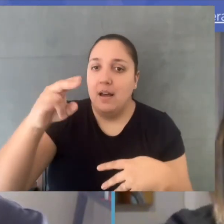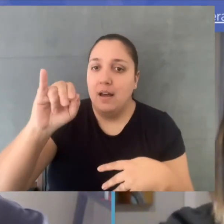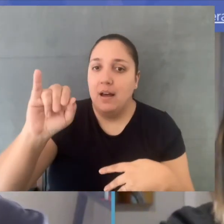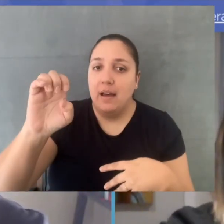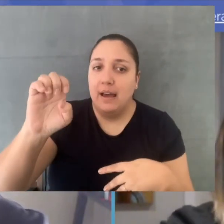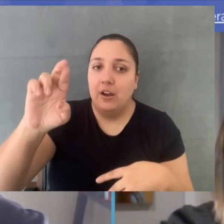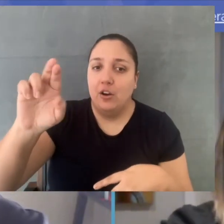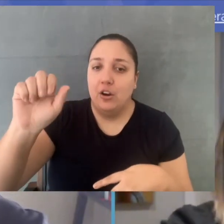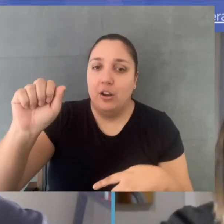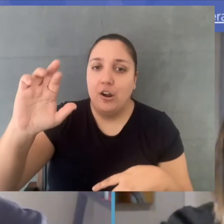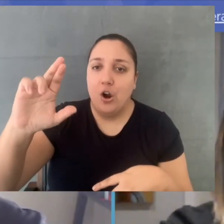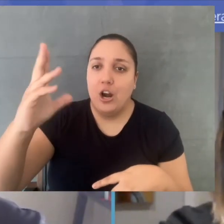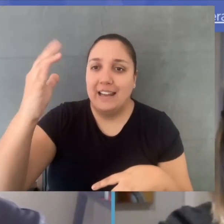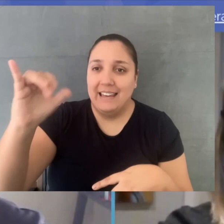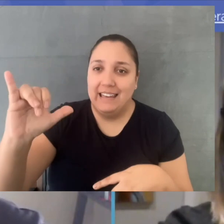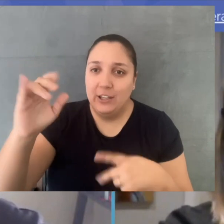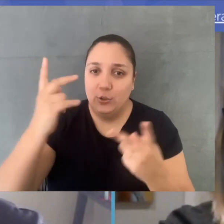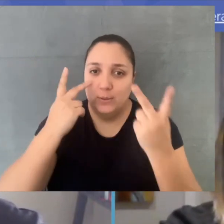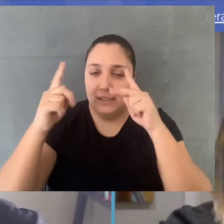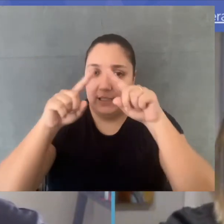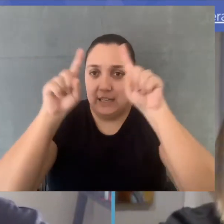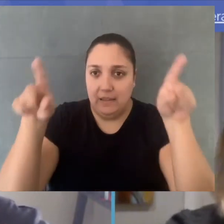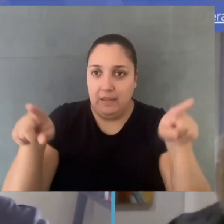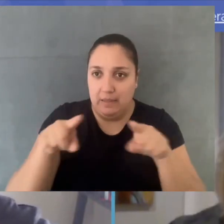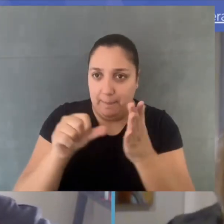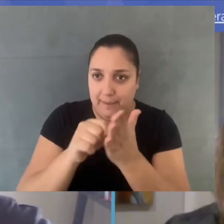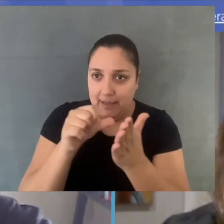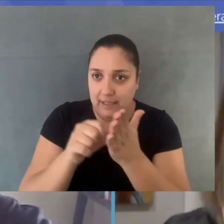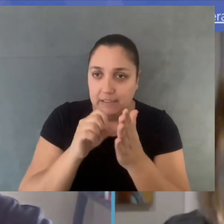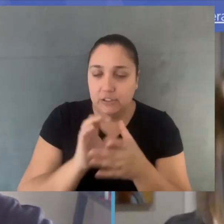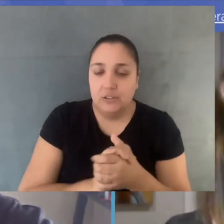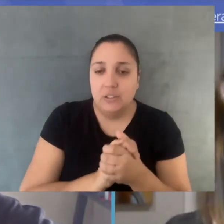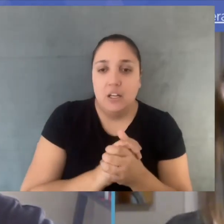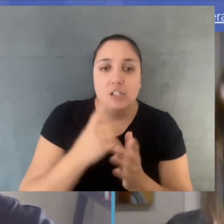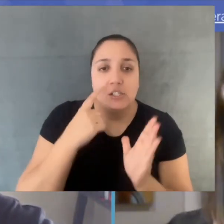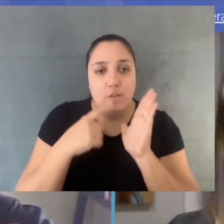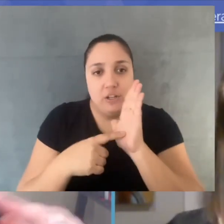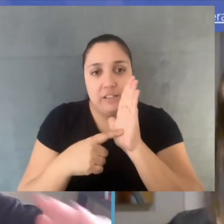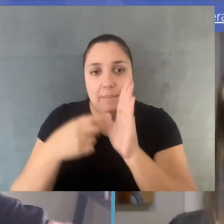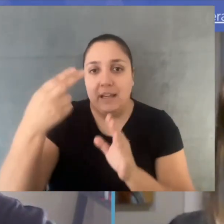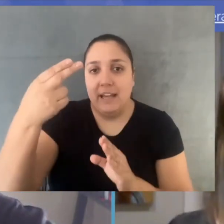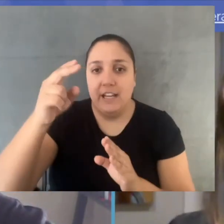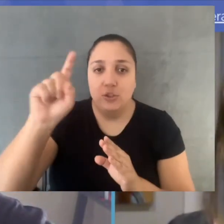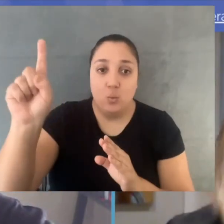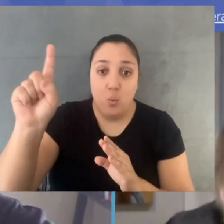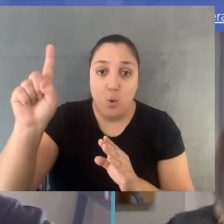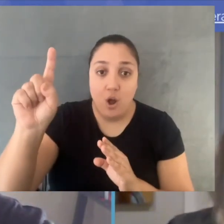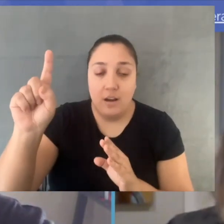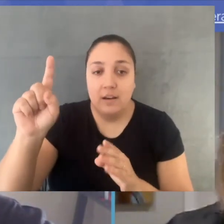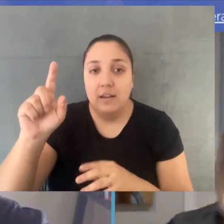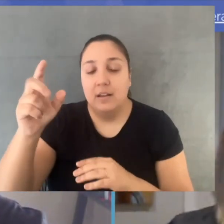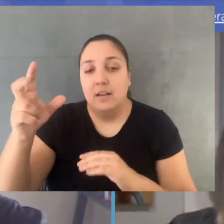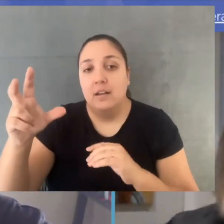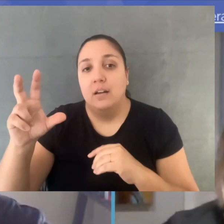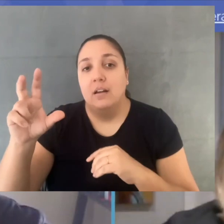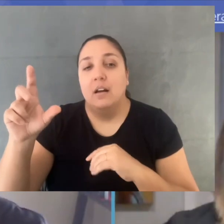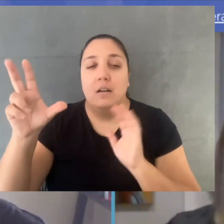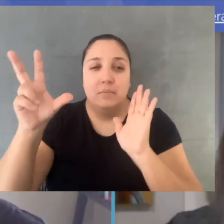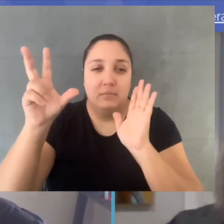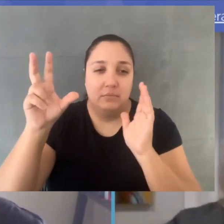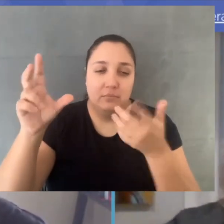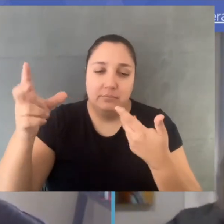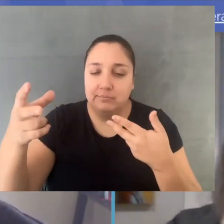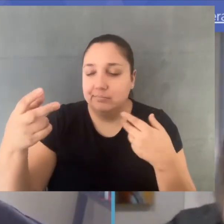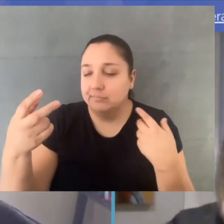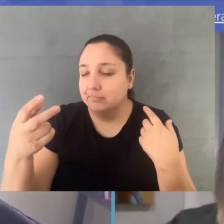on pages. So having your H1 tags followed by H2s, by H3s,